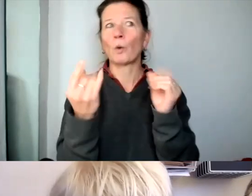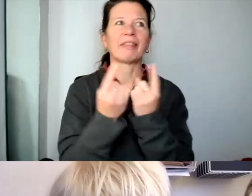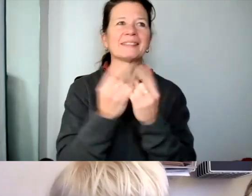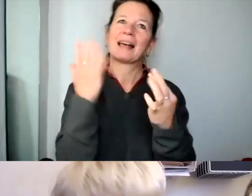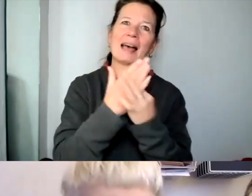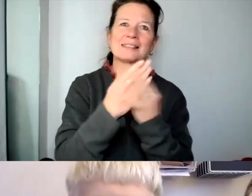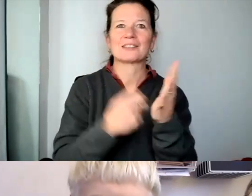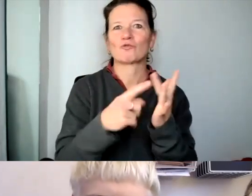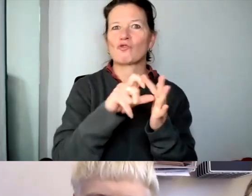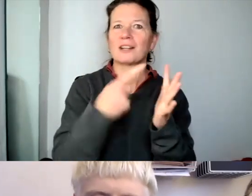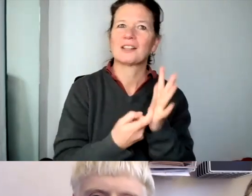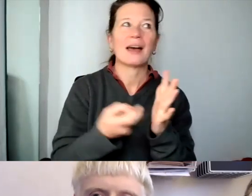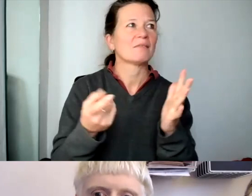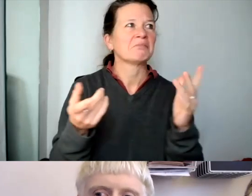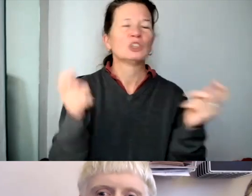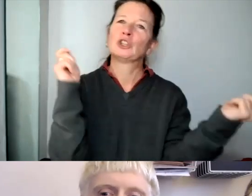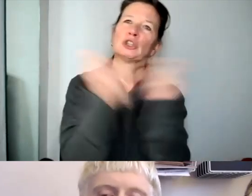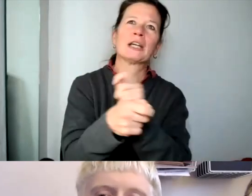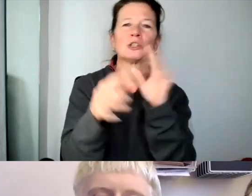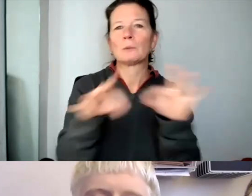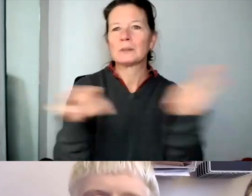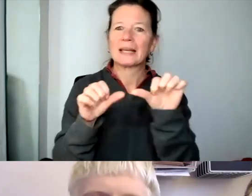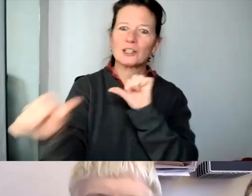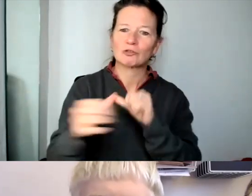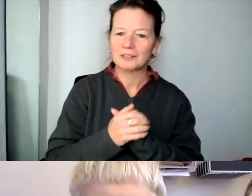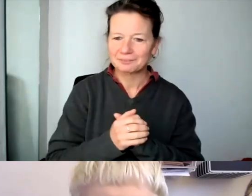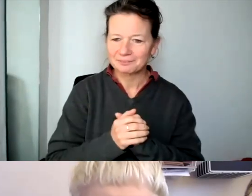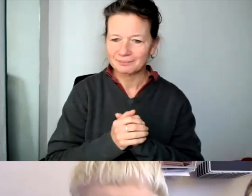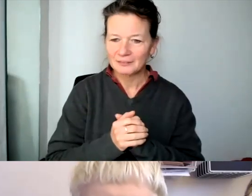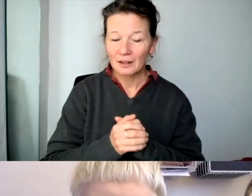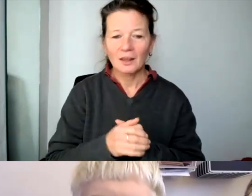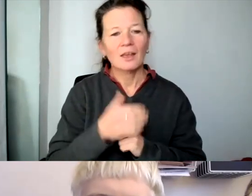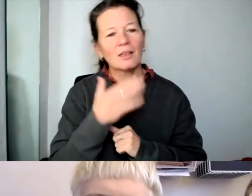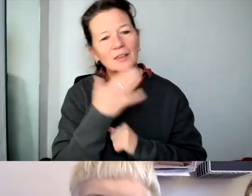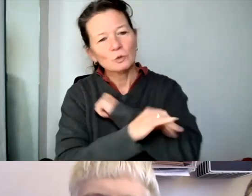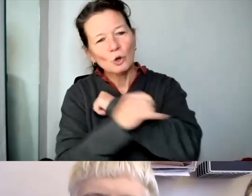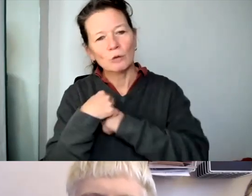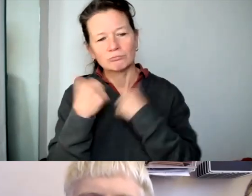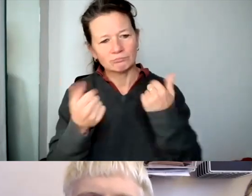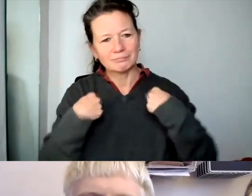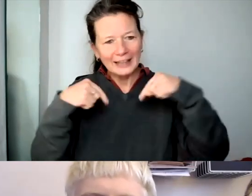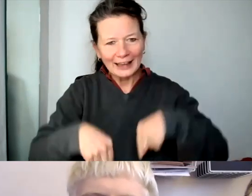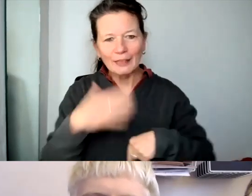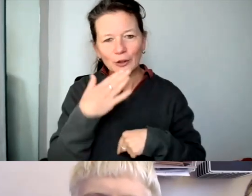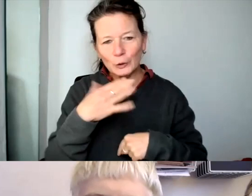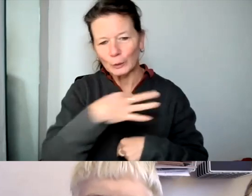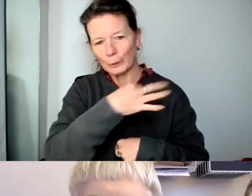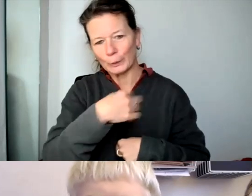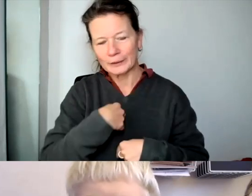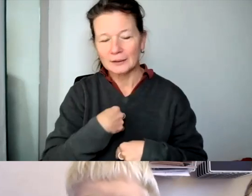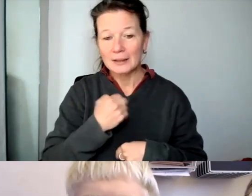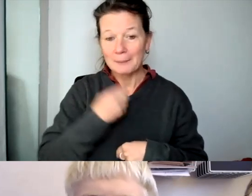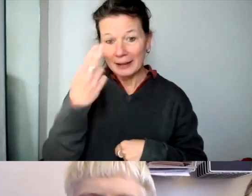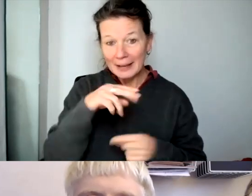and changing the music industry. Hey, John, really good to be here. Thanks so much for having me. My